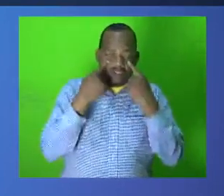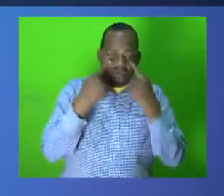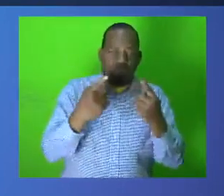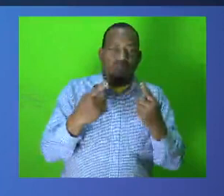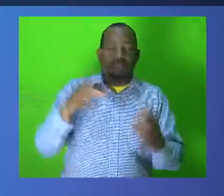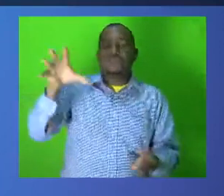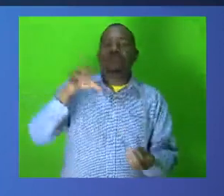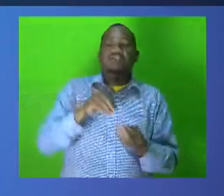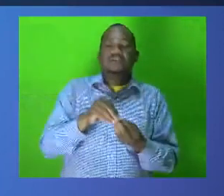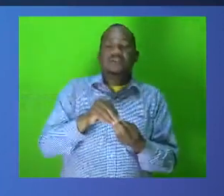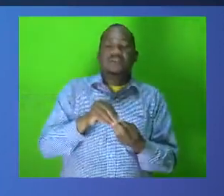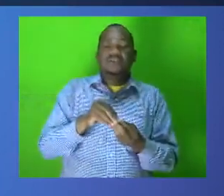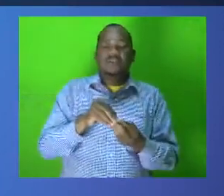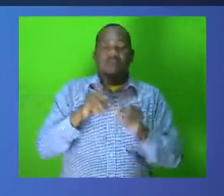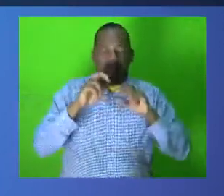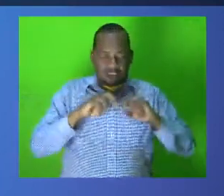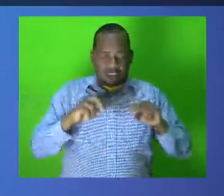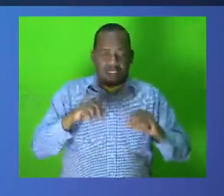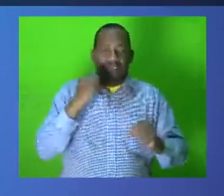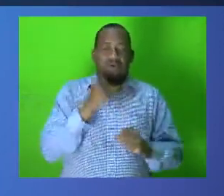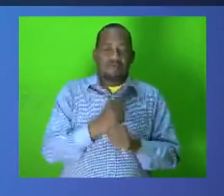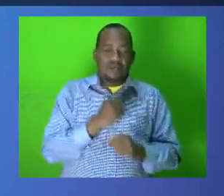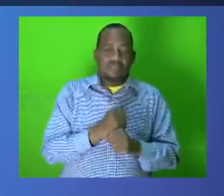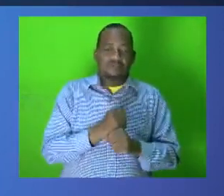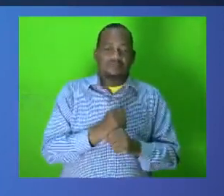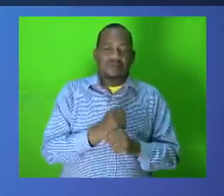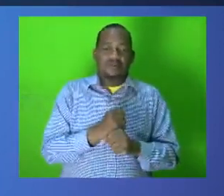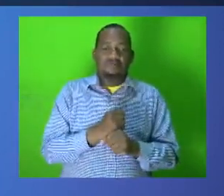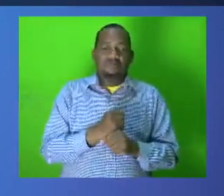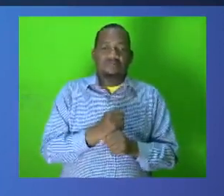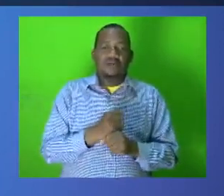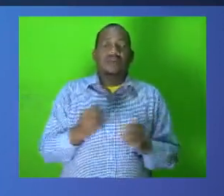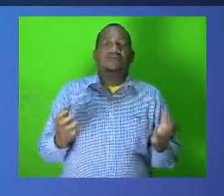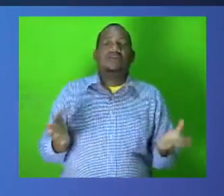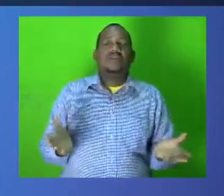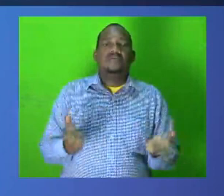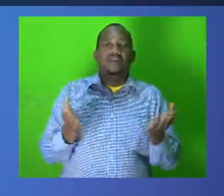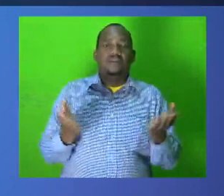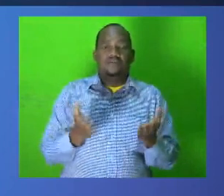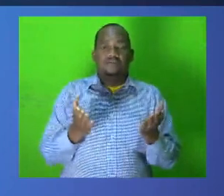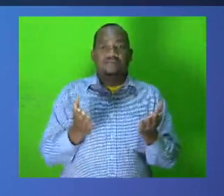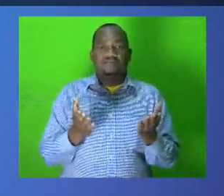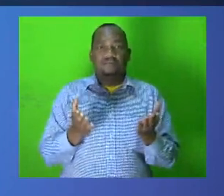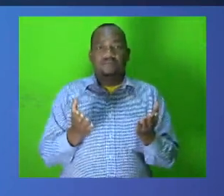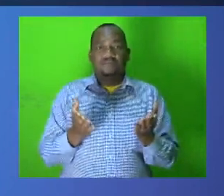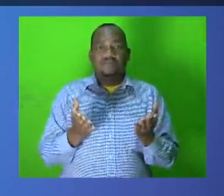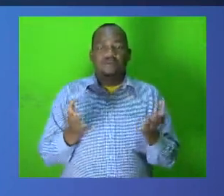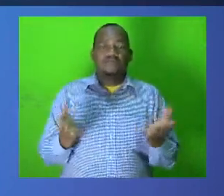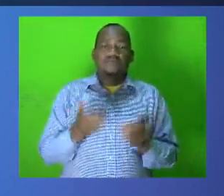issues or matters. The aim here to develop theories of